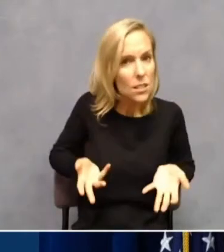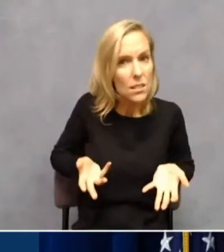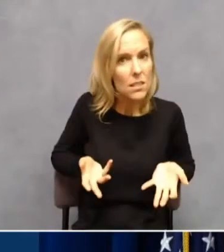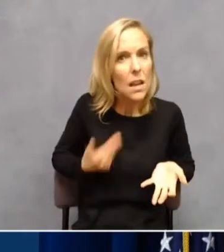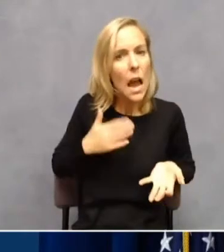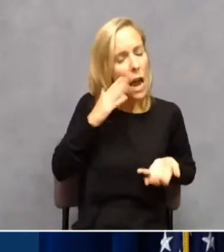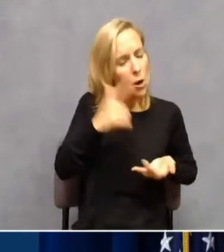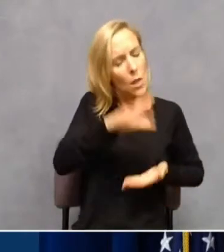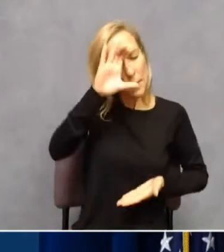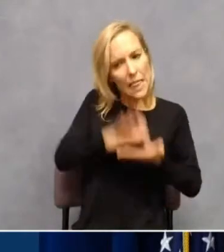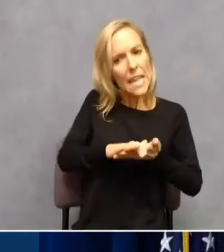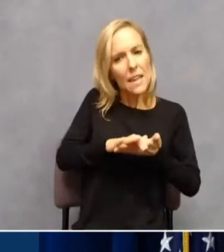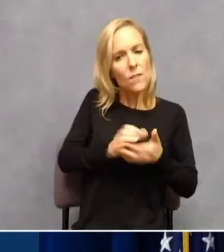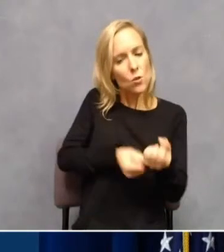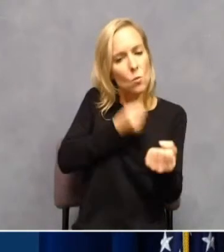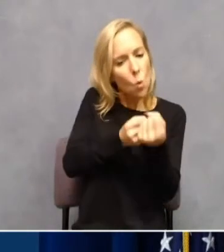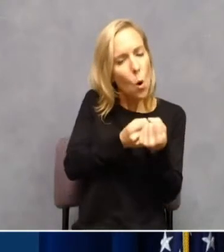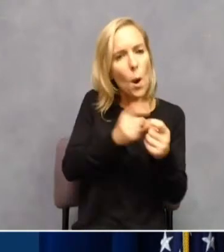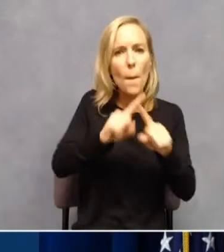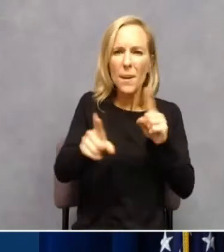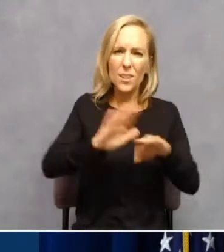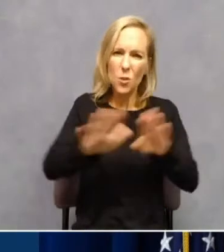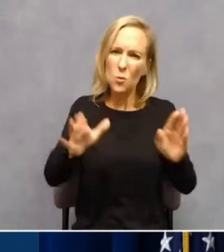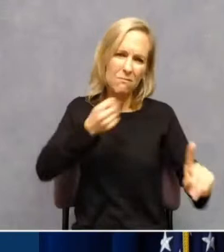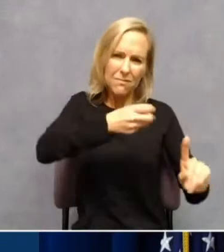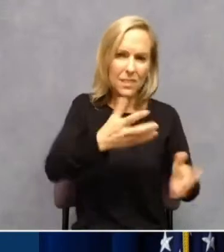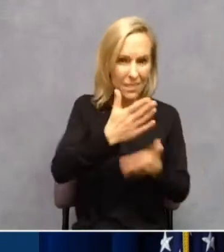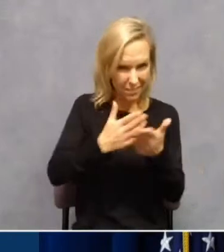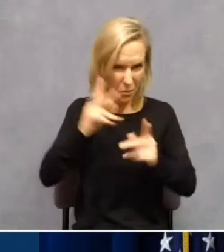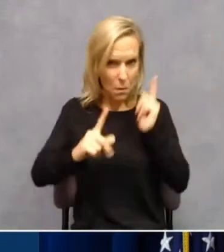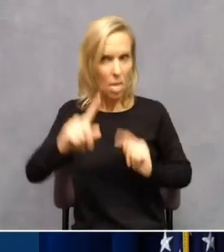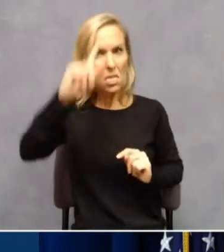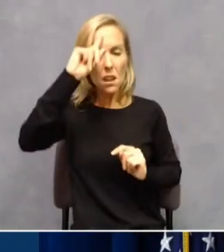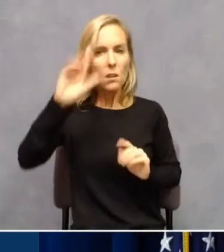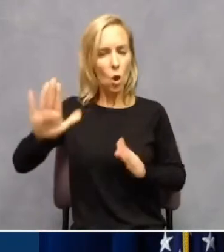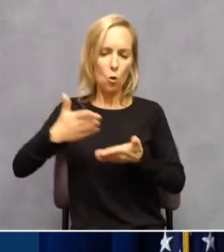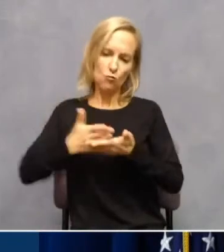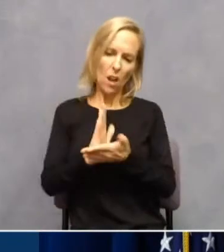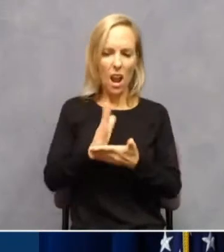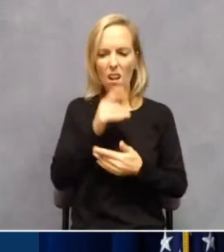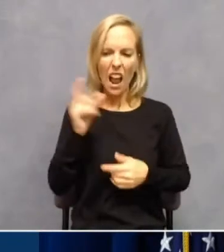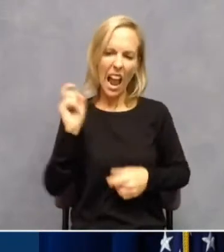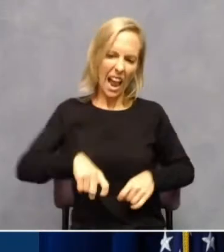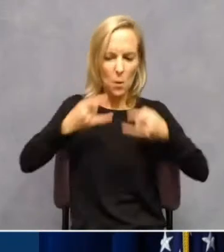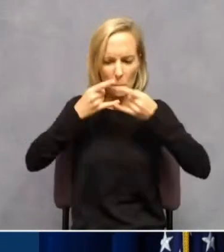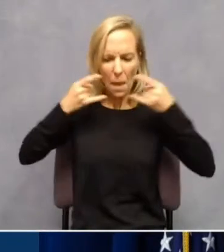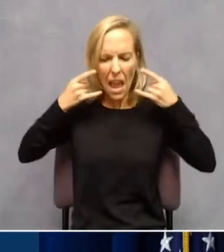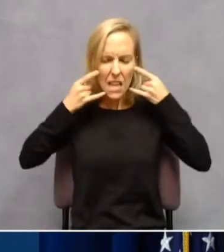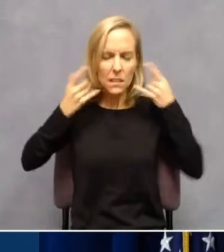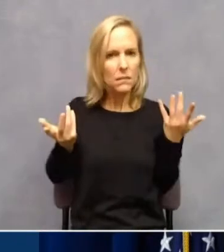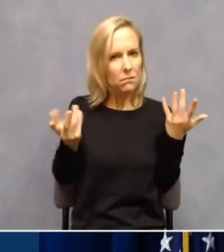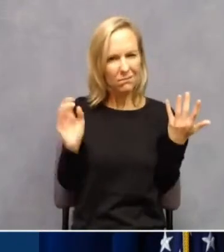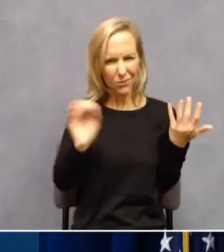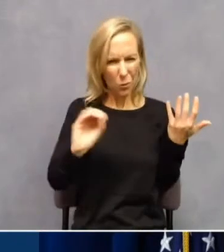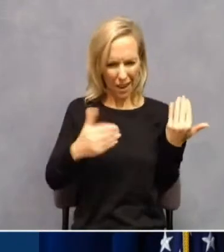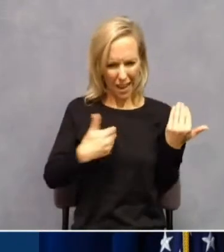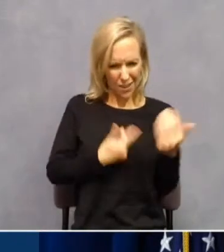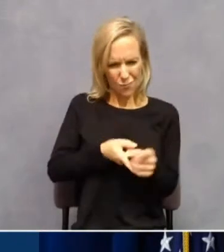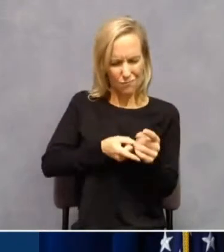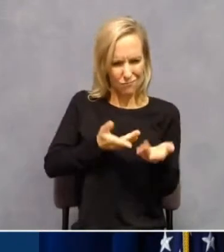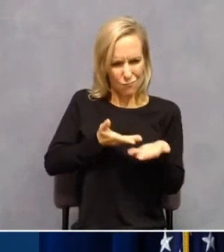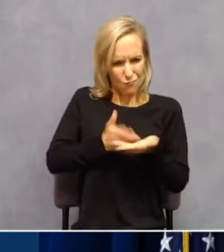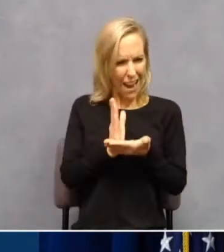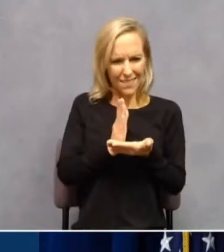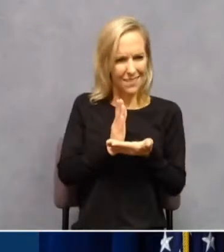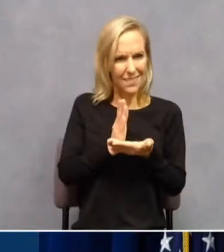them. And while some people may think that it's their right not to wear a mask, no one has a right to